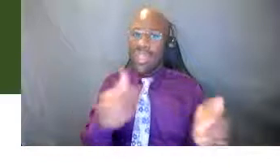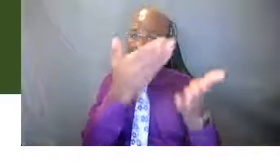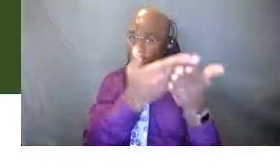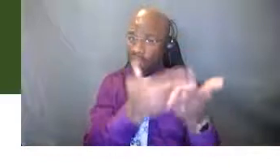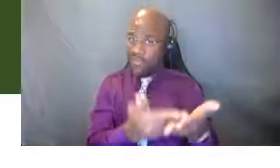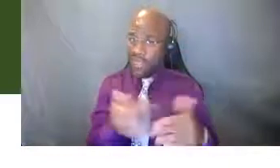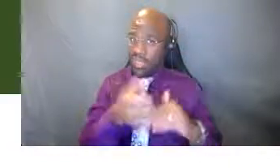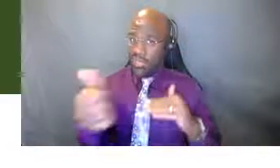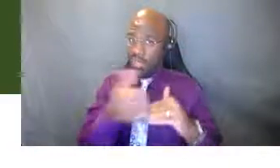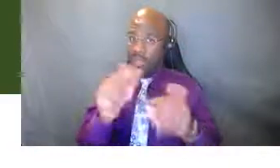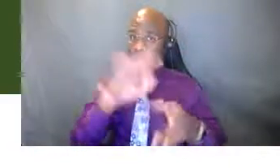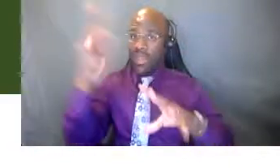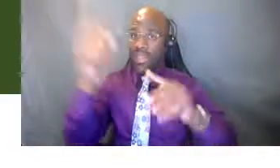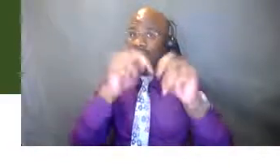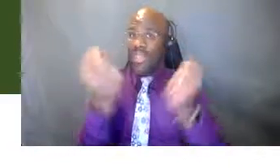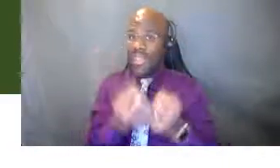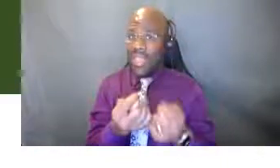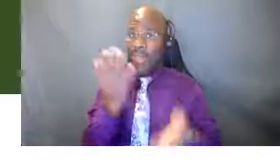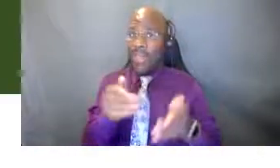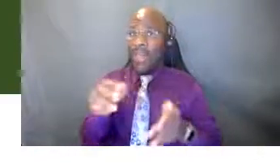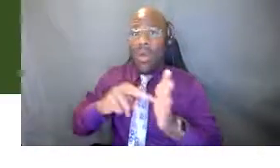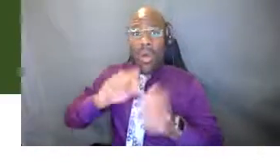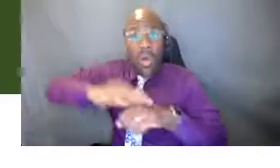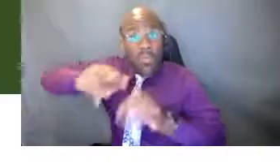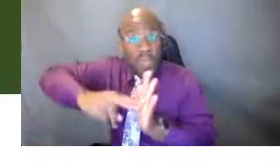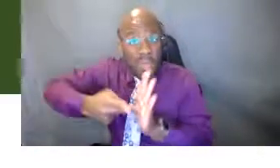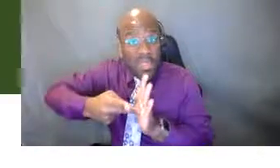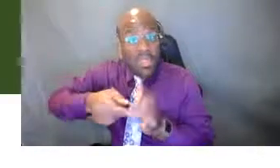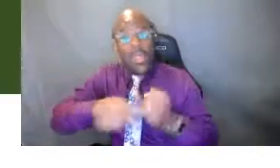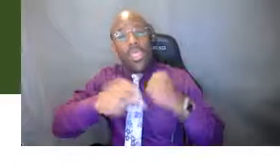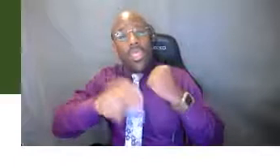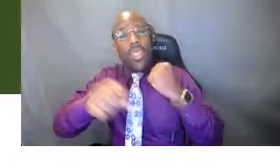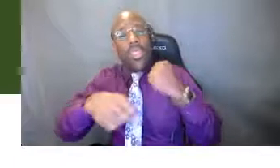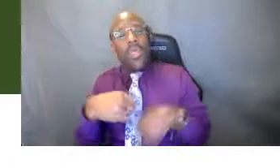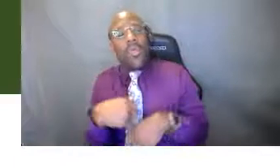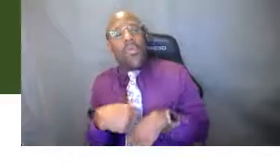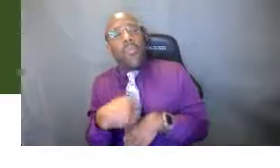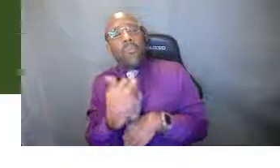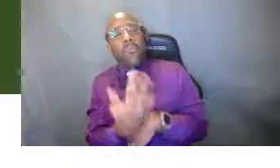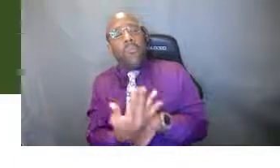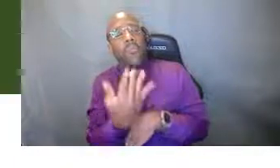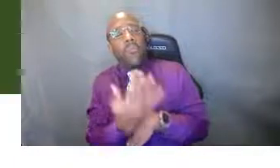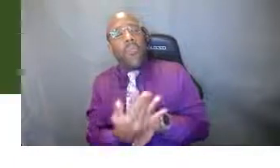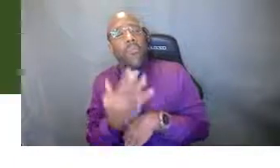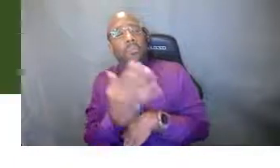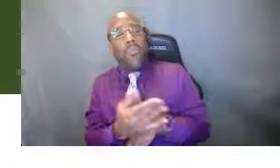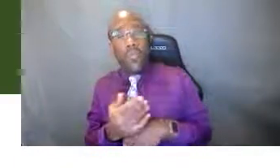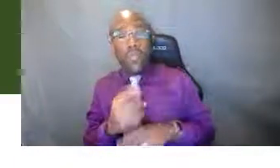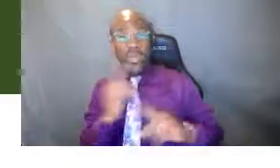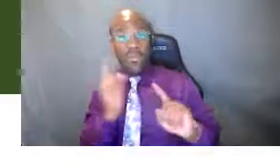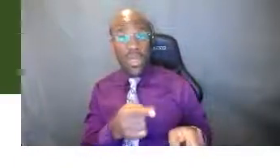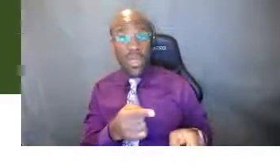may be deliberately delaying the response at the scene because they're wanting to avoid endangering